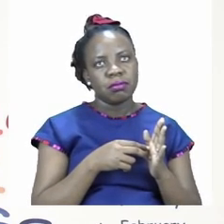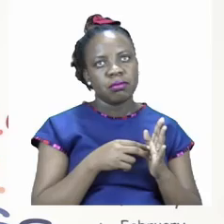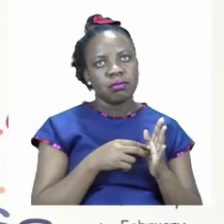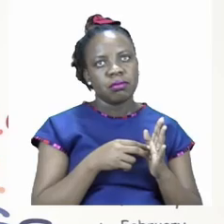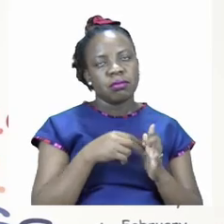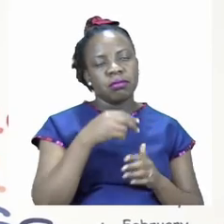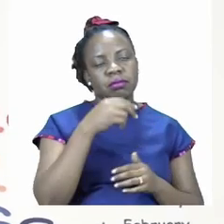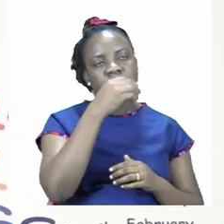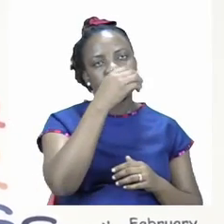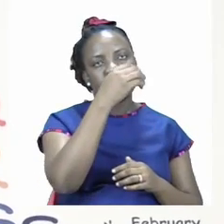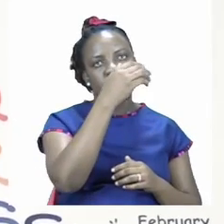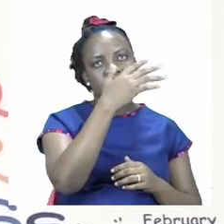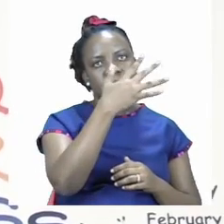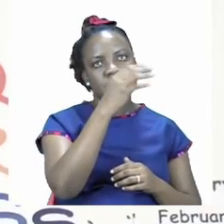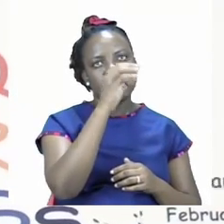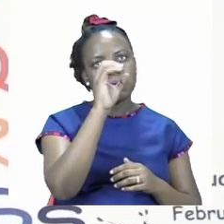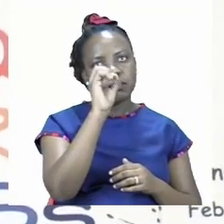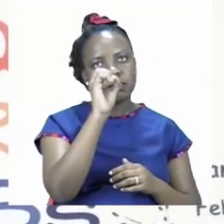be